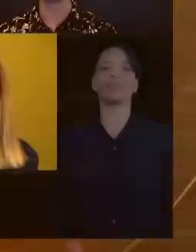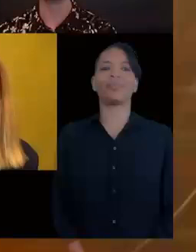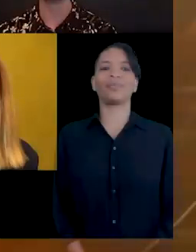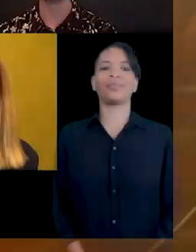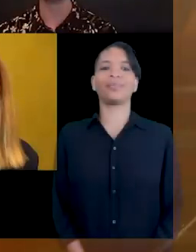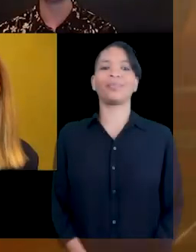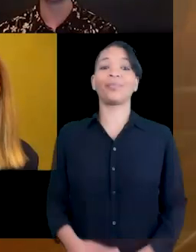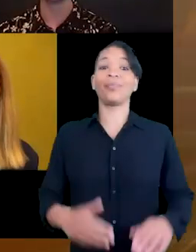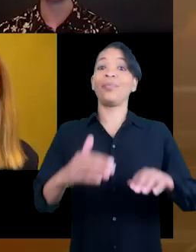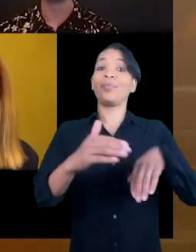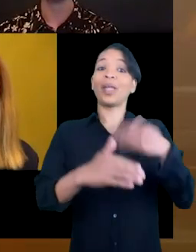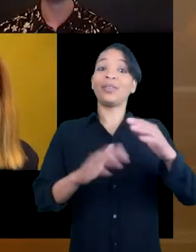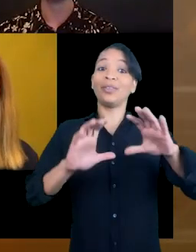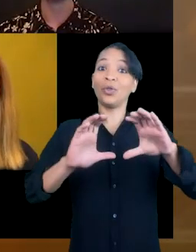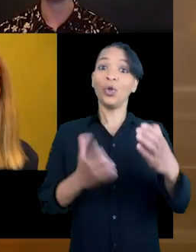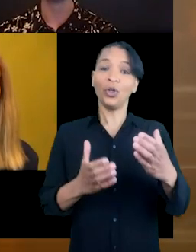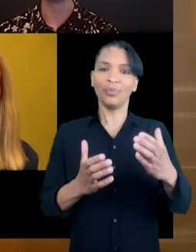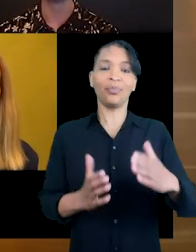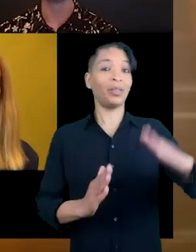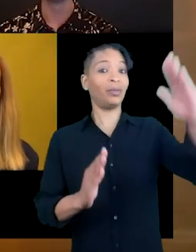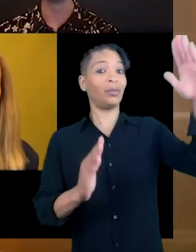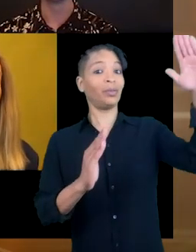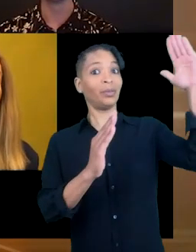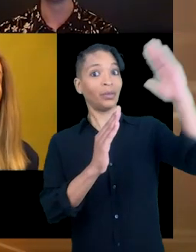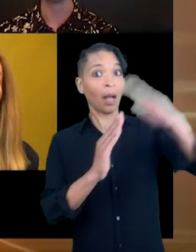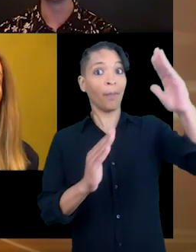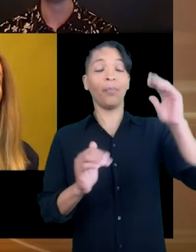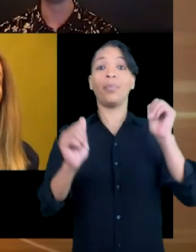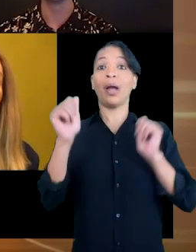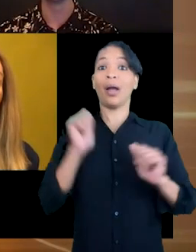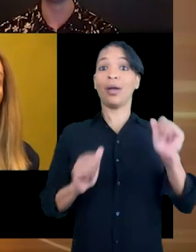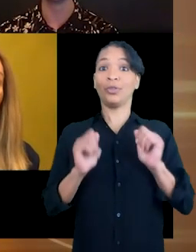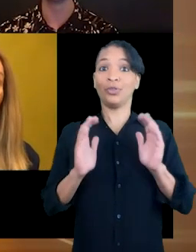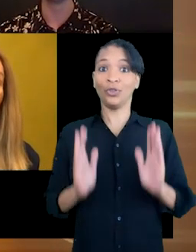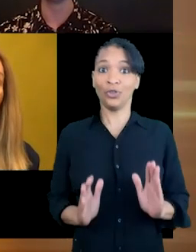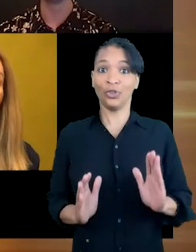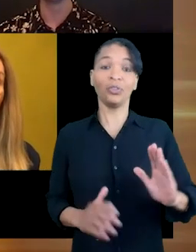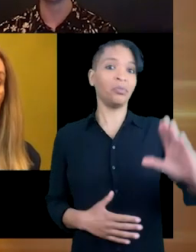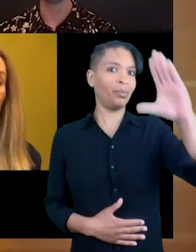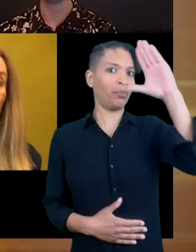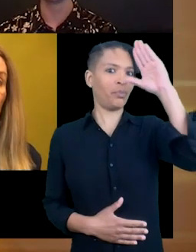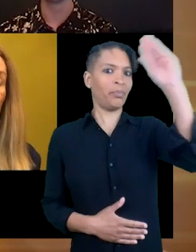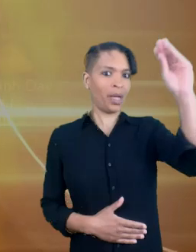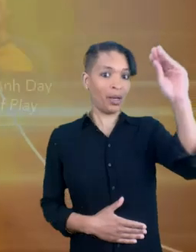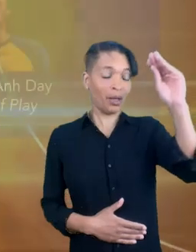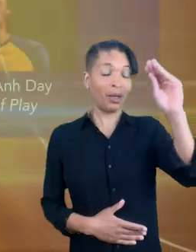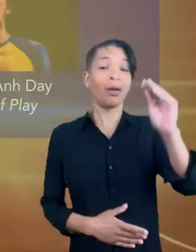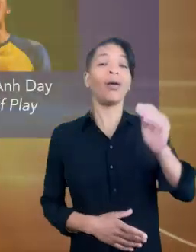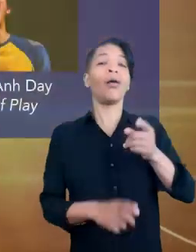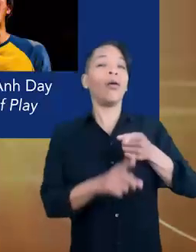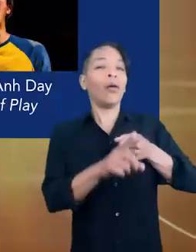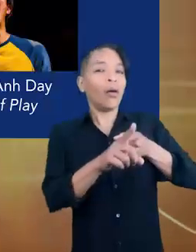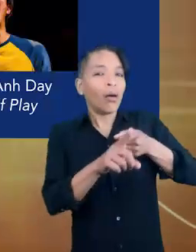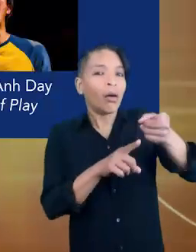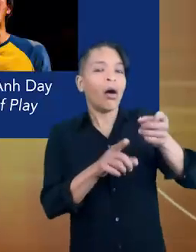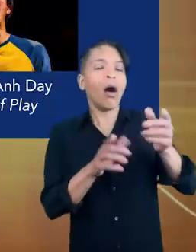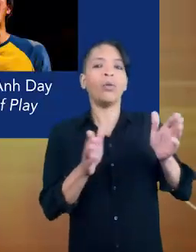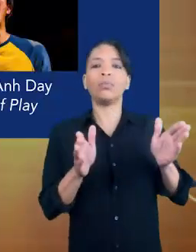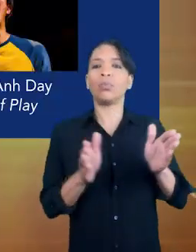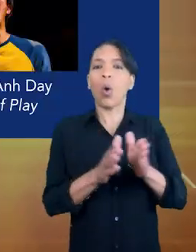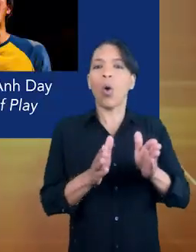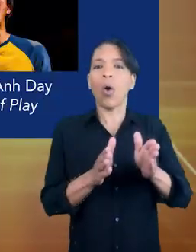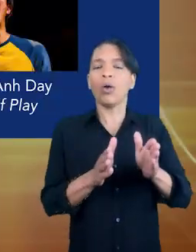In the category Outstanding Actor, Small or Fringe Theater, the nominees are Nail Nasser,